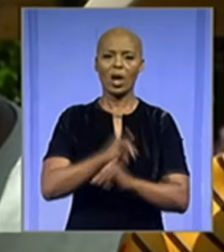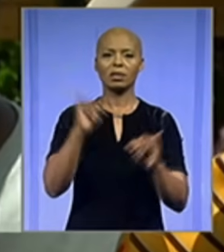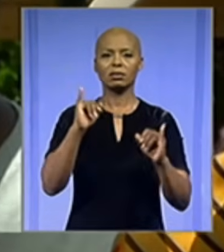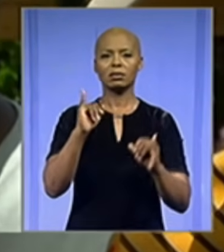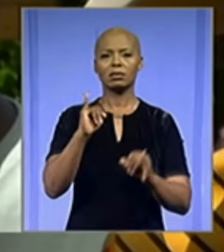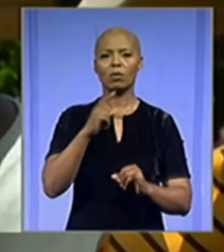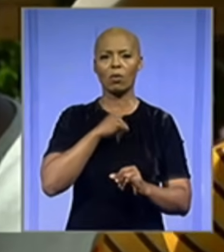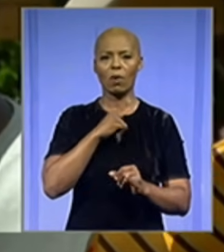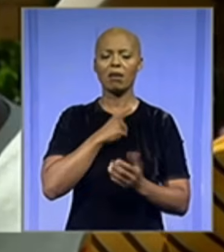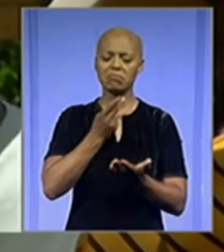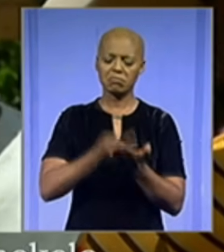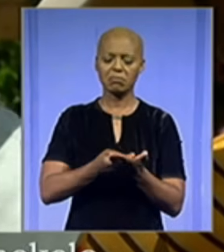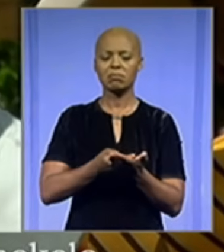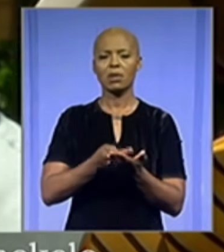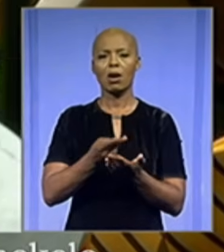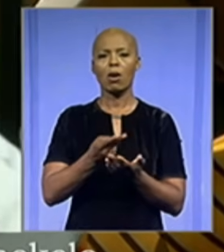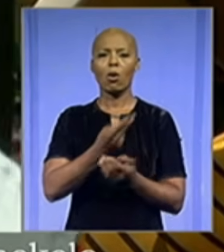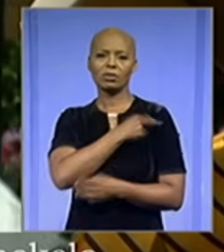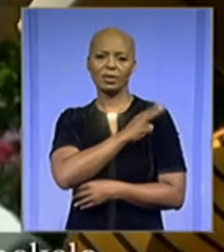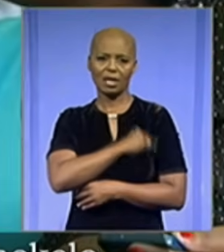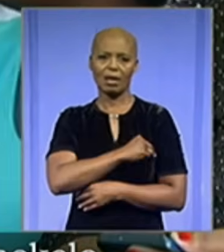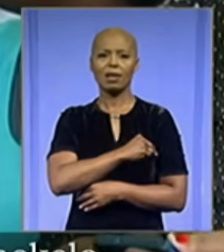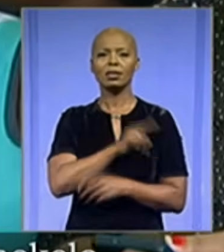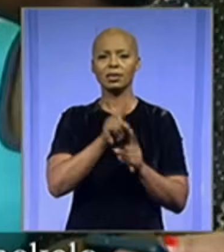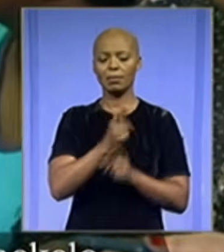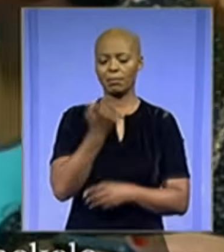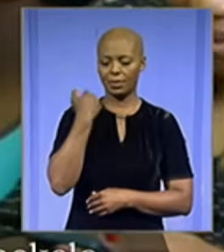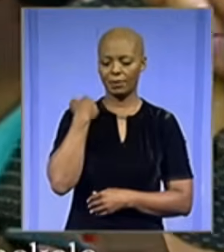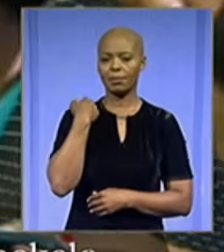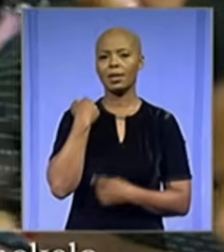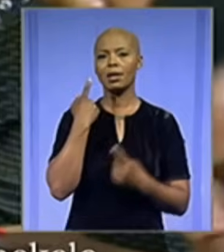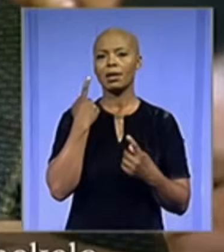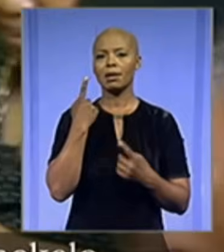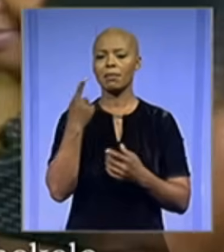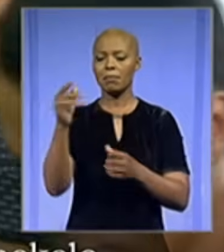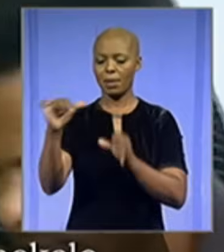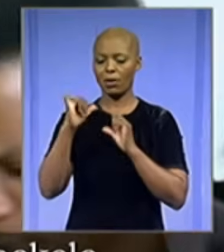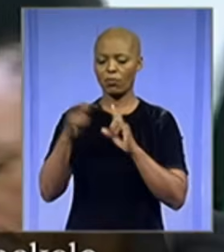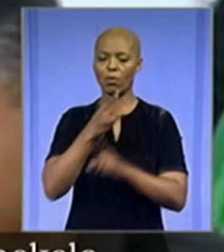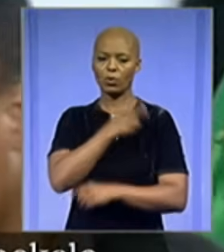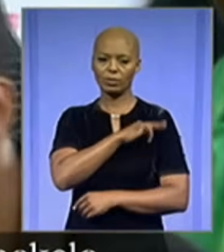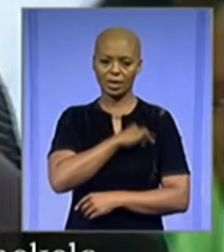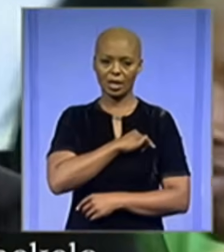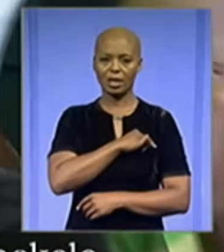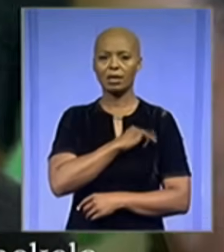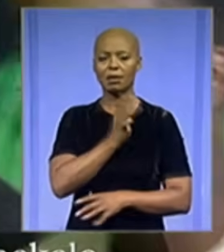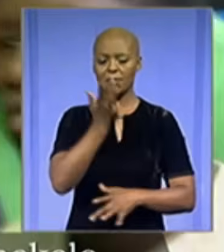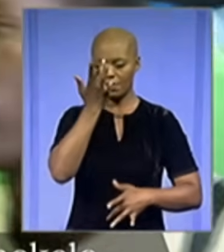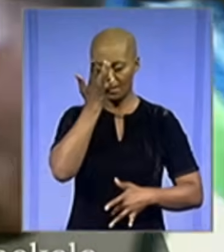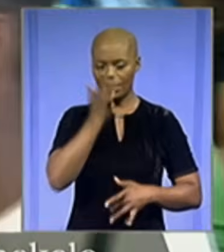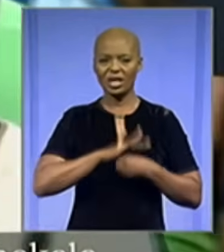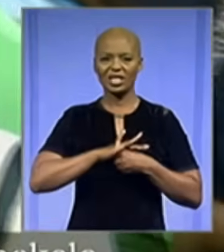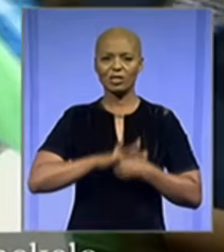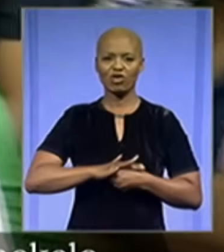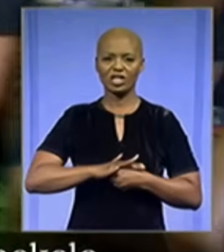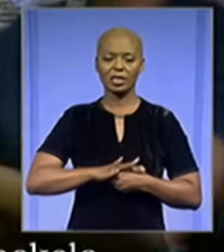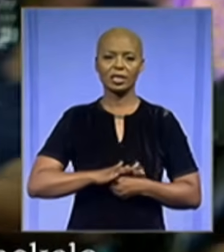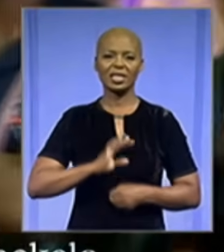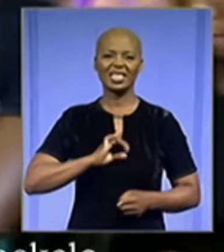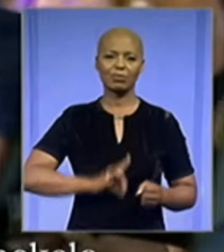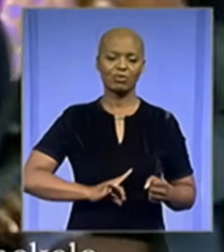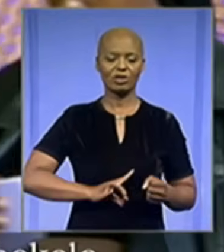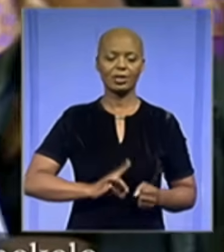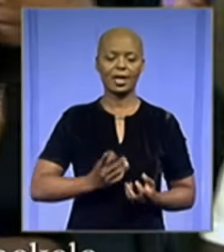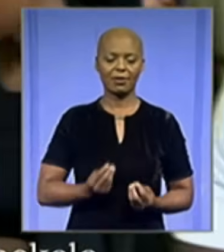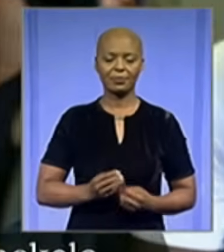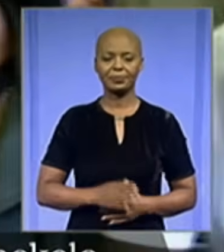hospital. Even yesterday we went and get him back. She's diagnosed with depression. Go dumelwa fa batswa